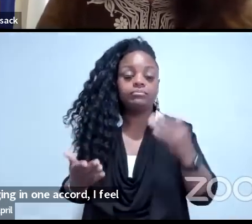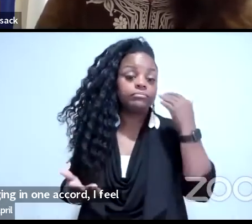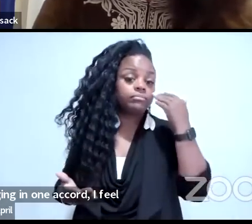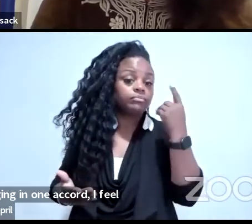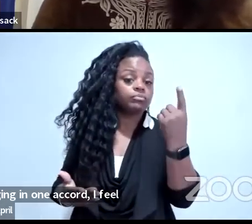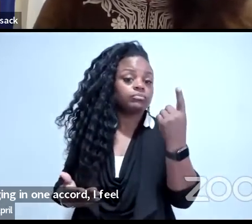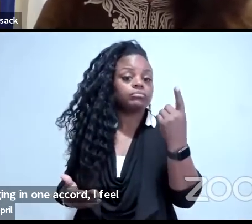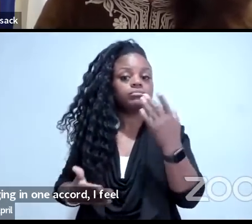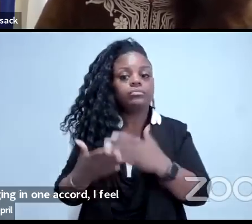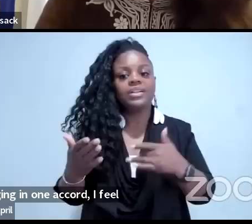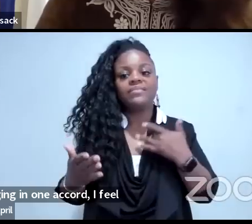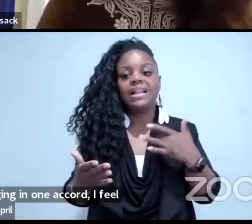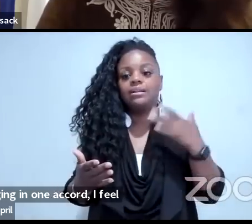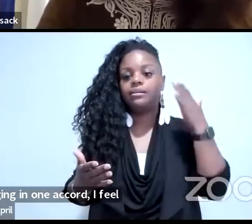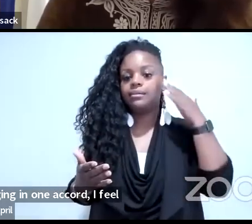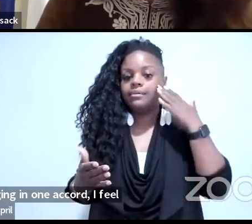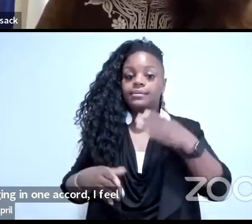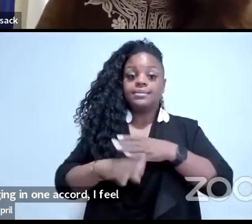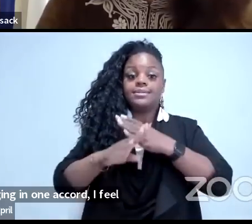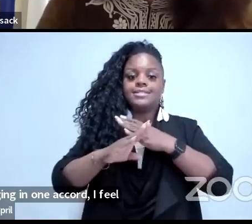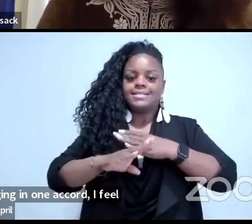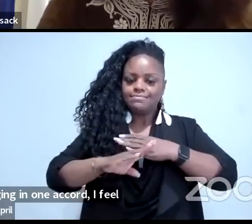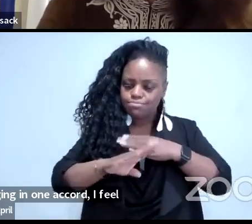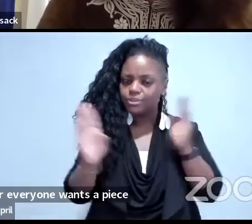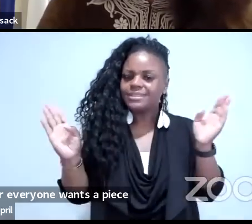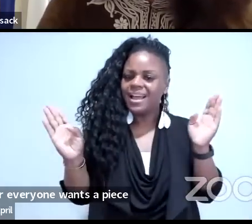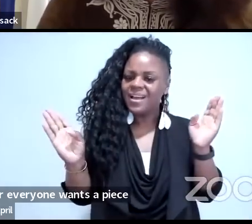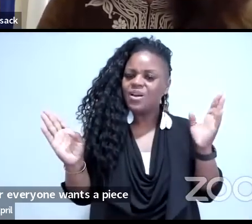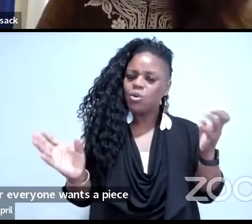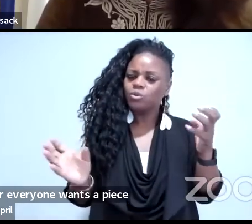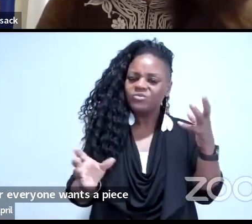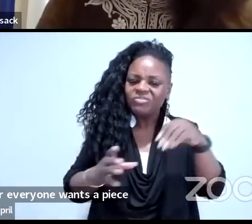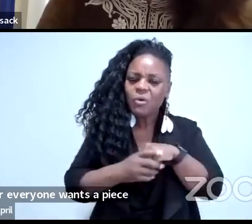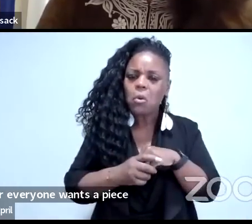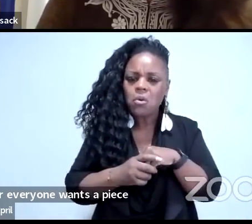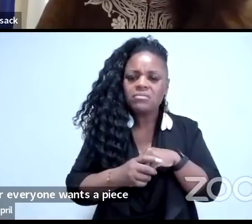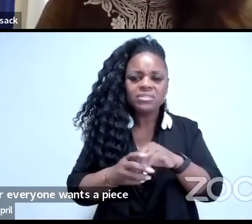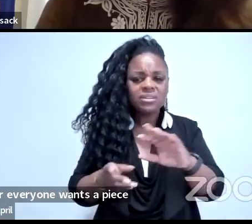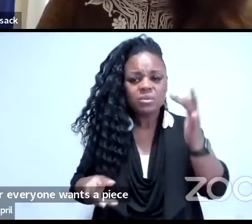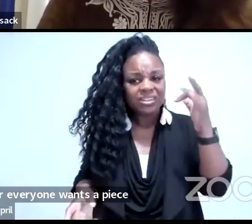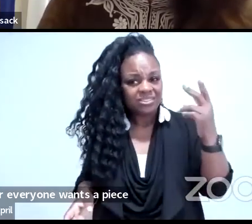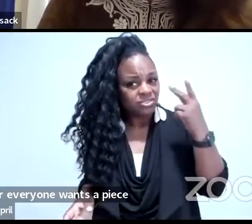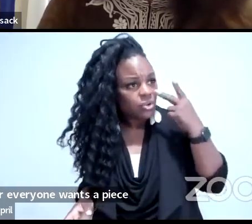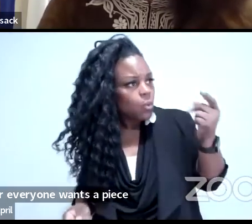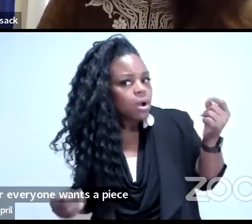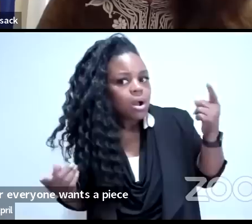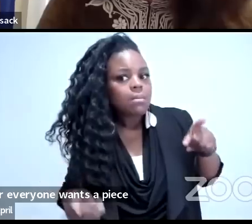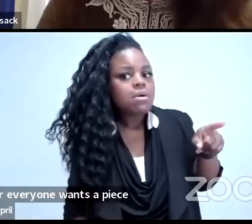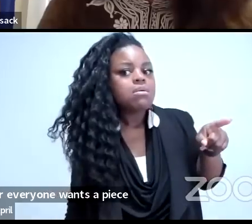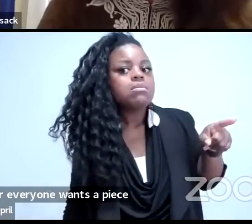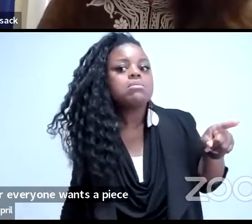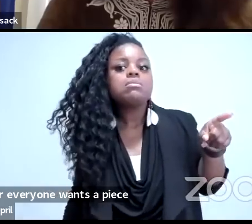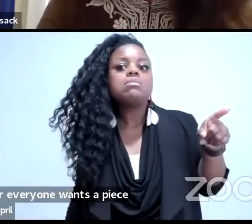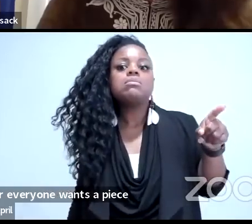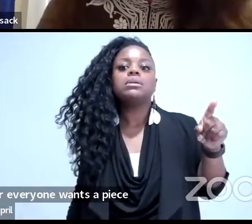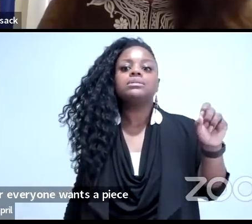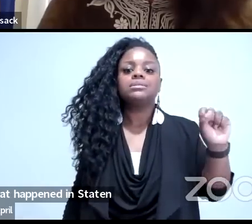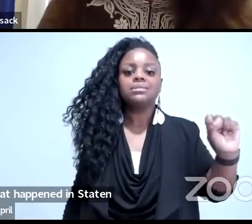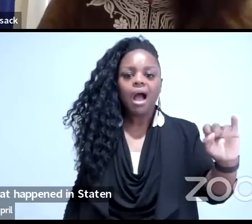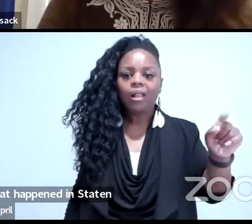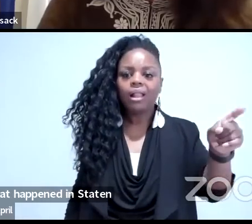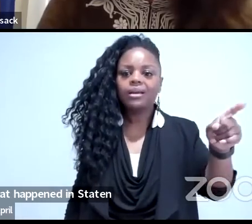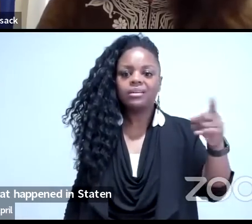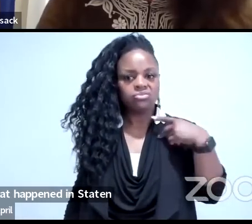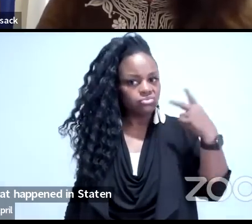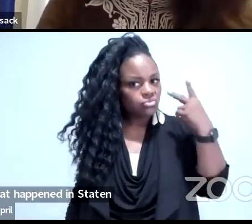of the pie because they've seen what happened in Staten Island. But we can't just jump right into that fight. We have to make sure it's strategic. We have to make